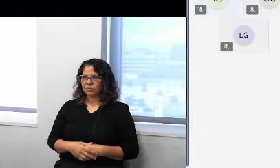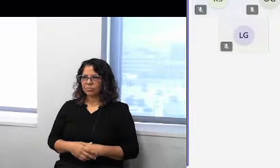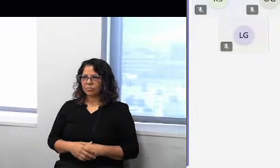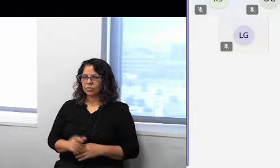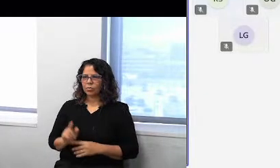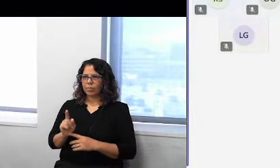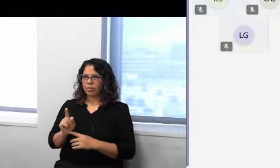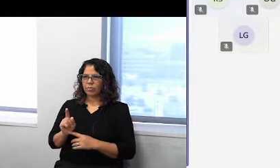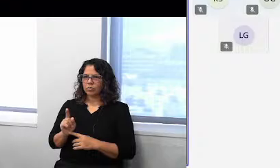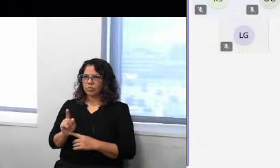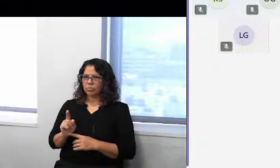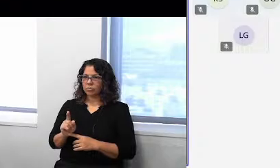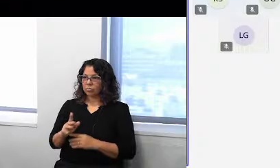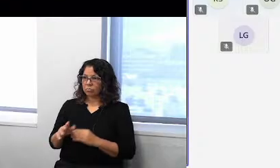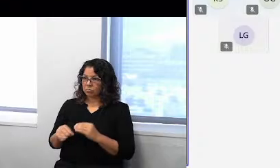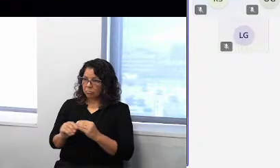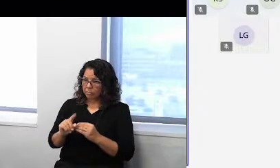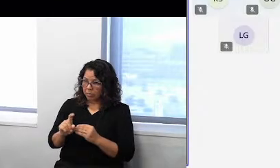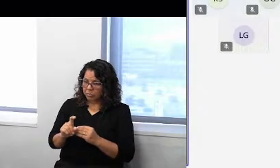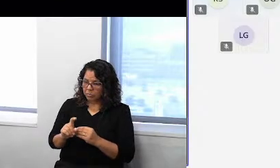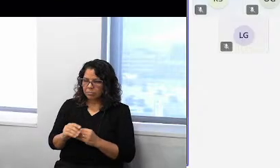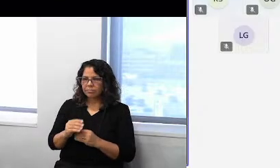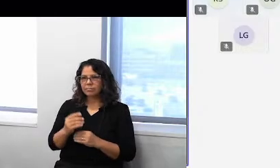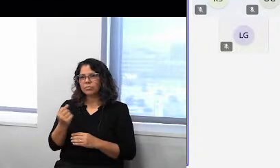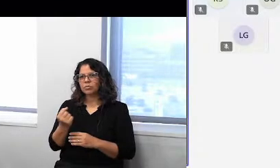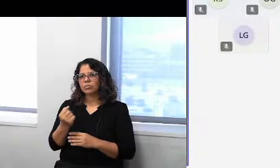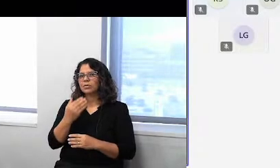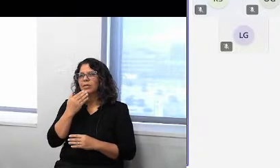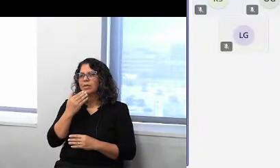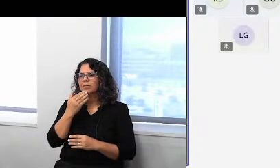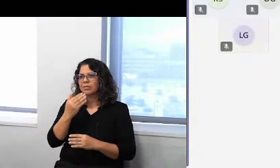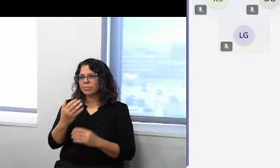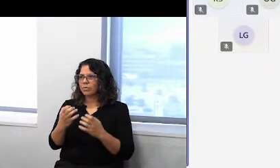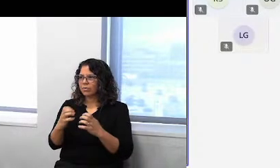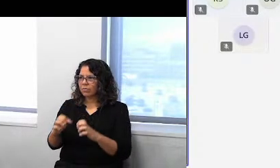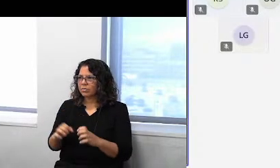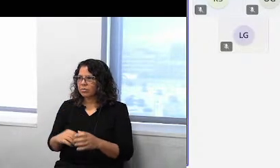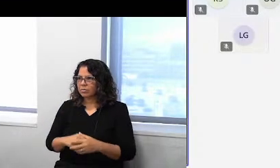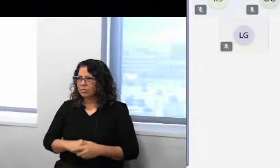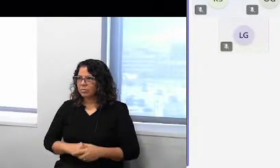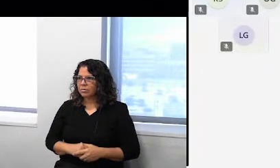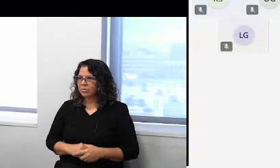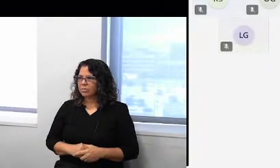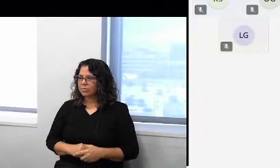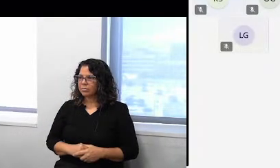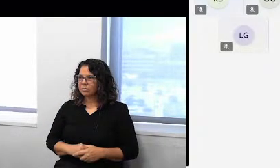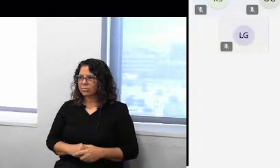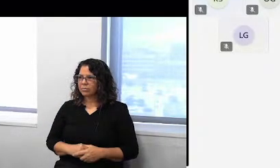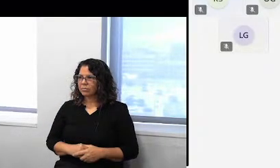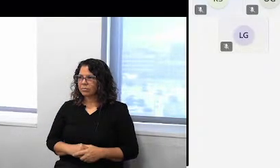appreciate every effort that you're making to bring us the education that we need.